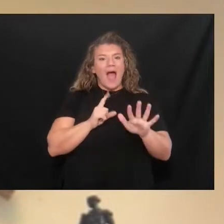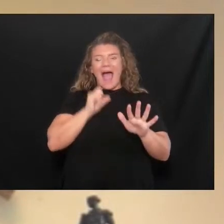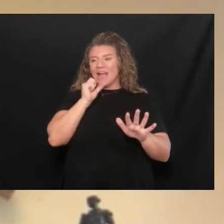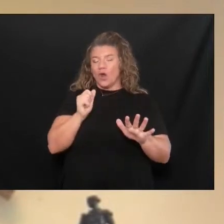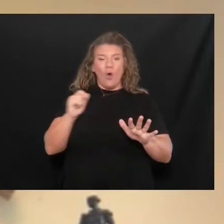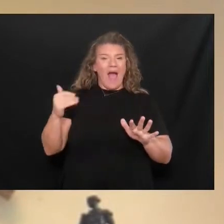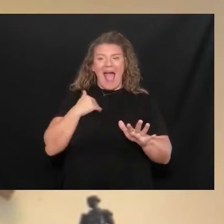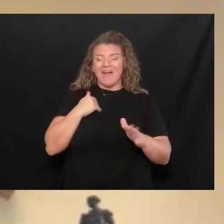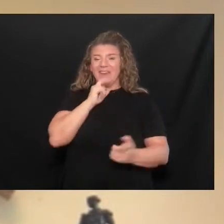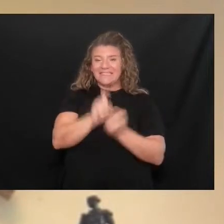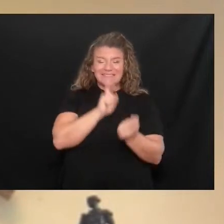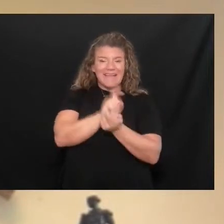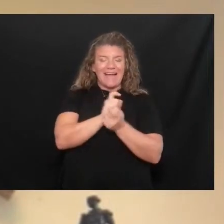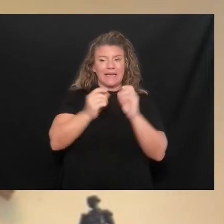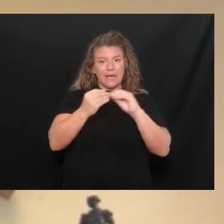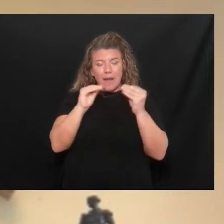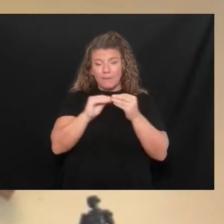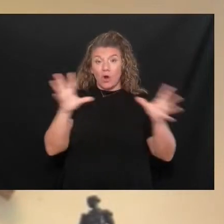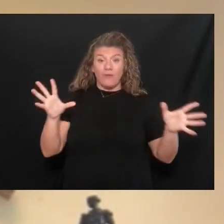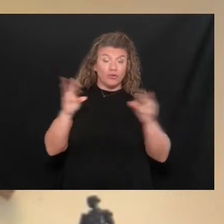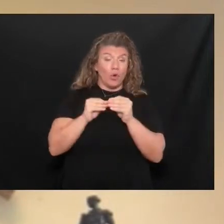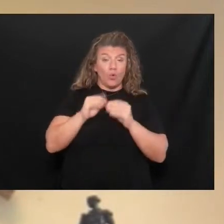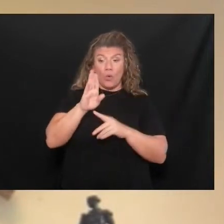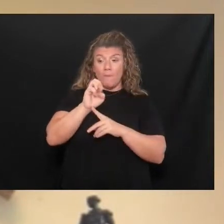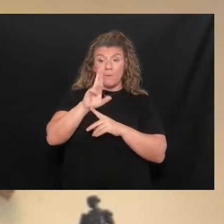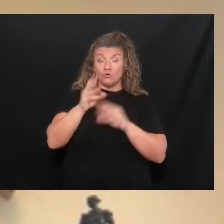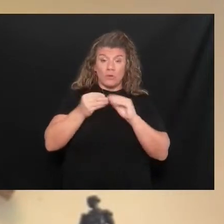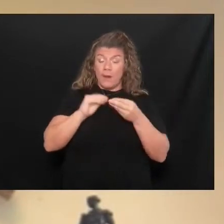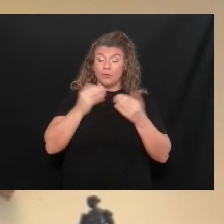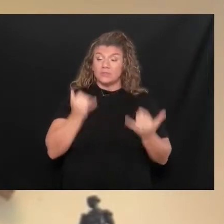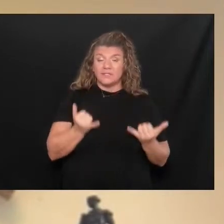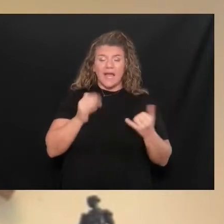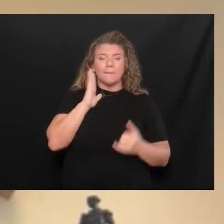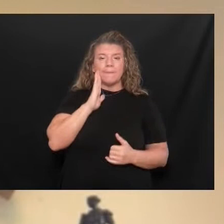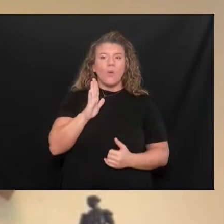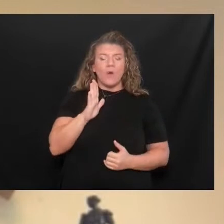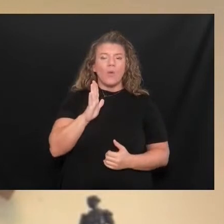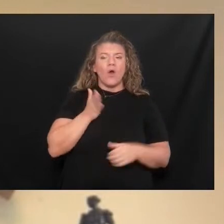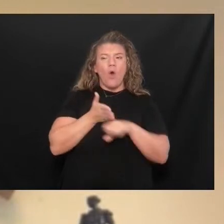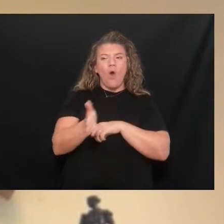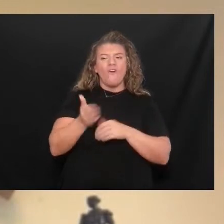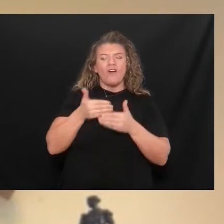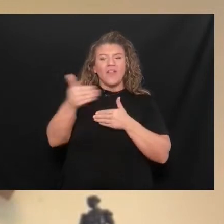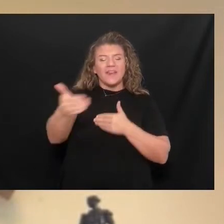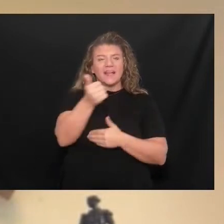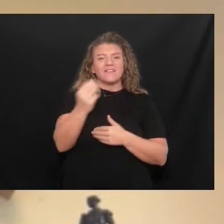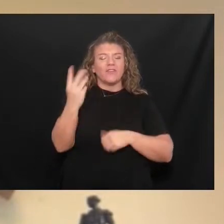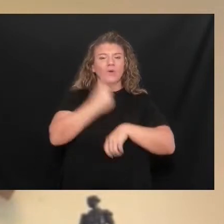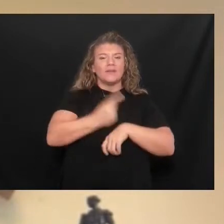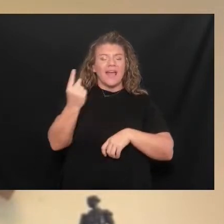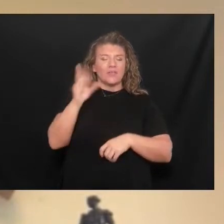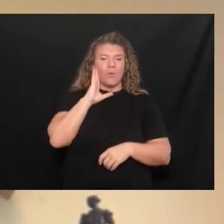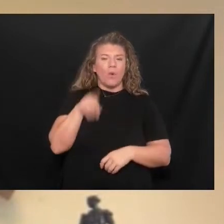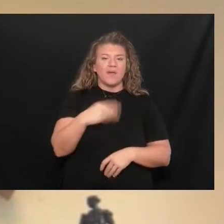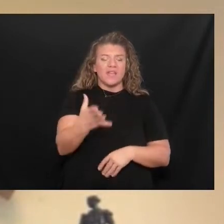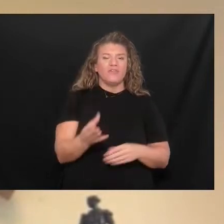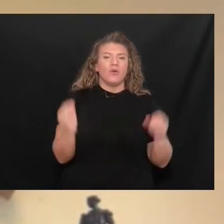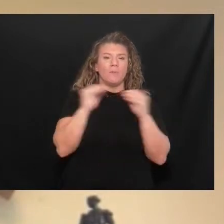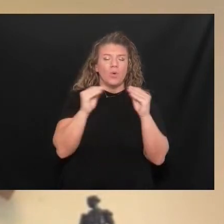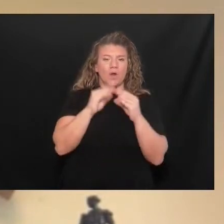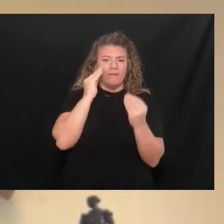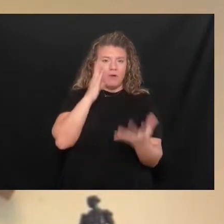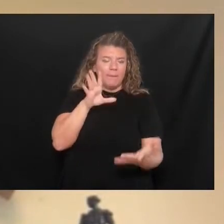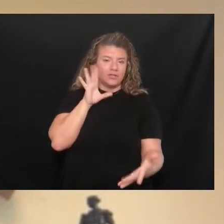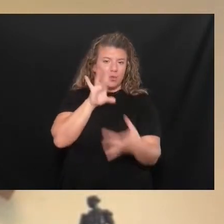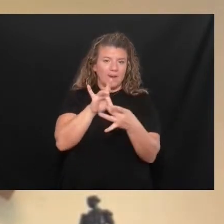an exact number of total booster doses today, but we will, over the next couple of days, give you more information